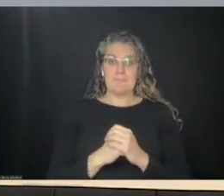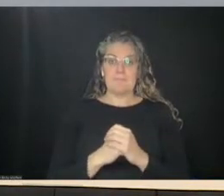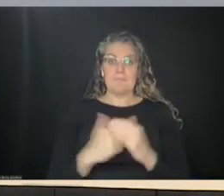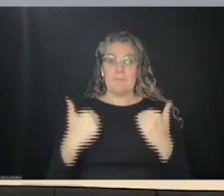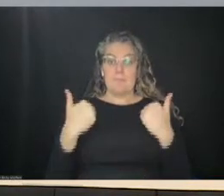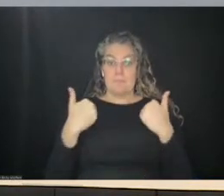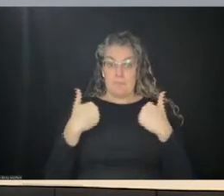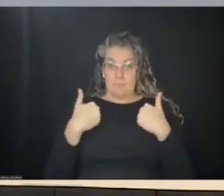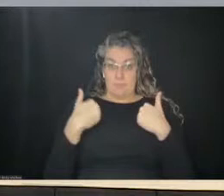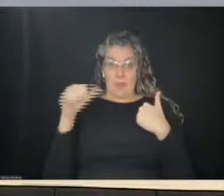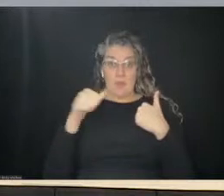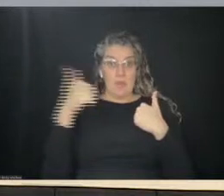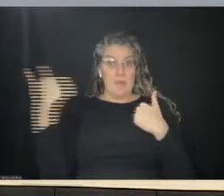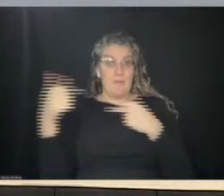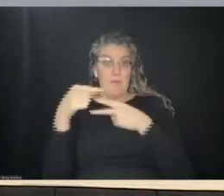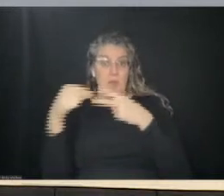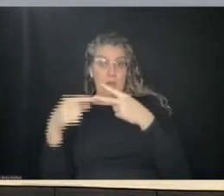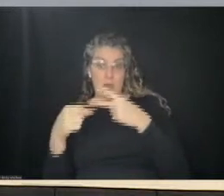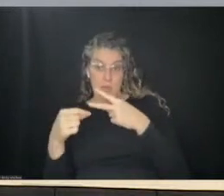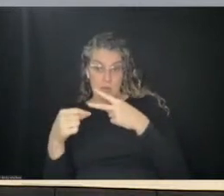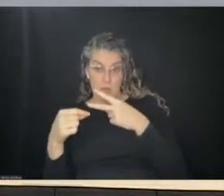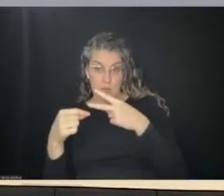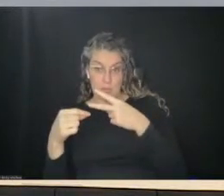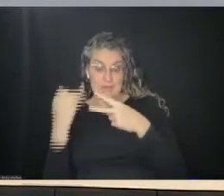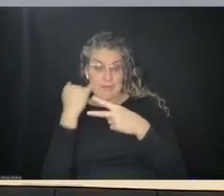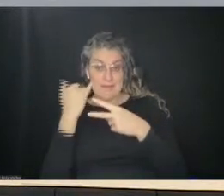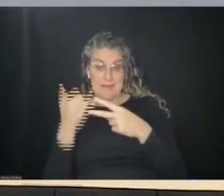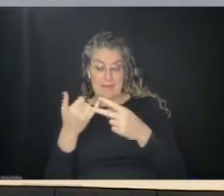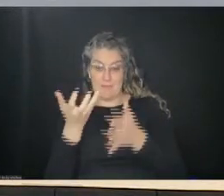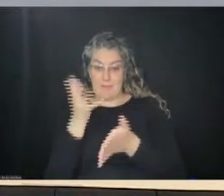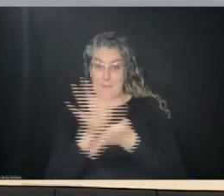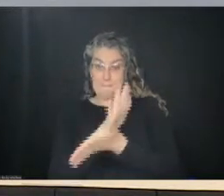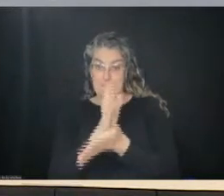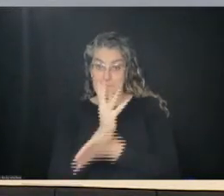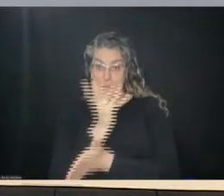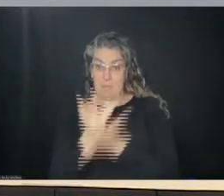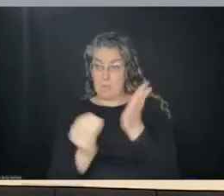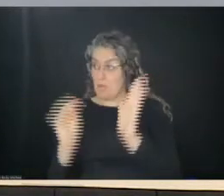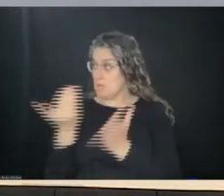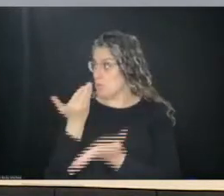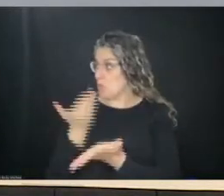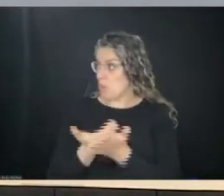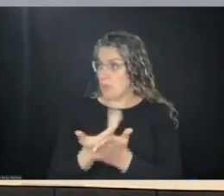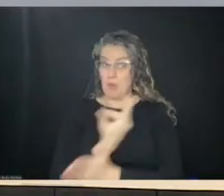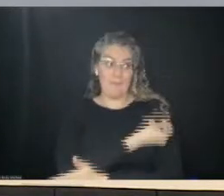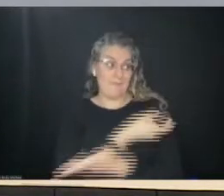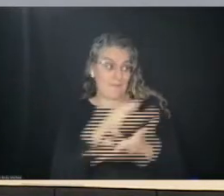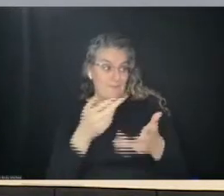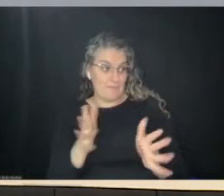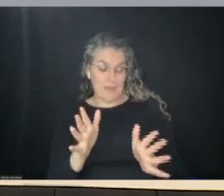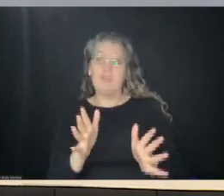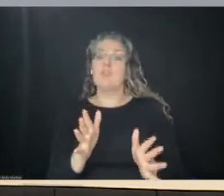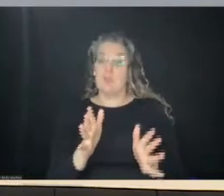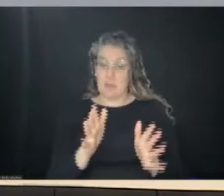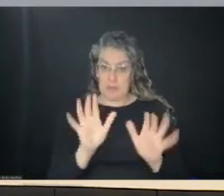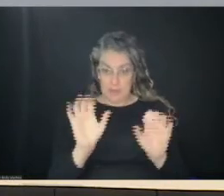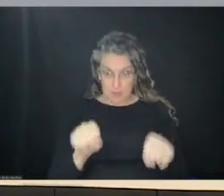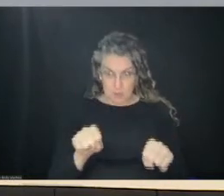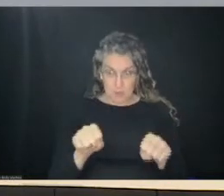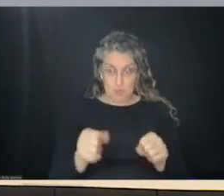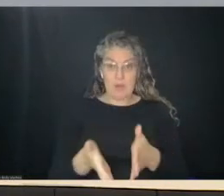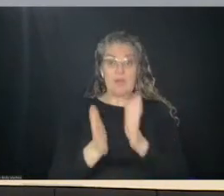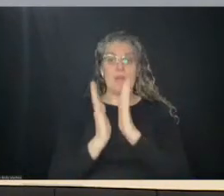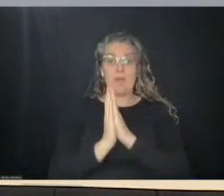already been vaccinated to get a copy of their vaccine record. First, in a few weeks, a self-service access